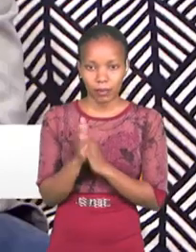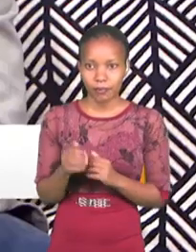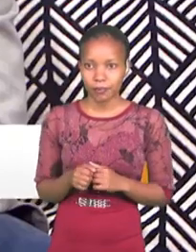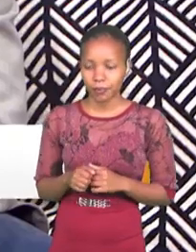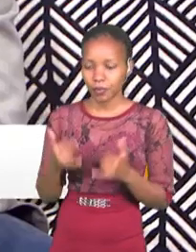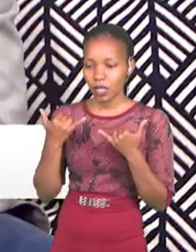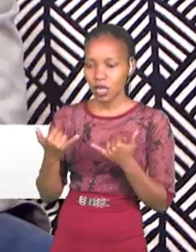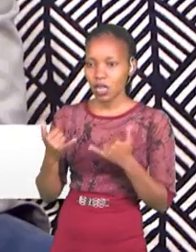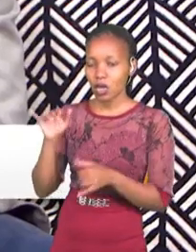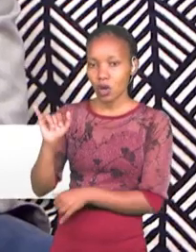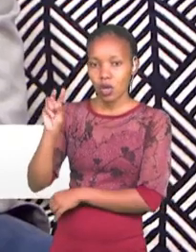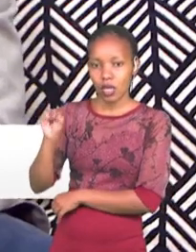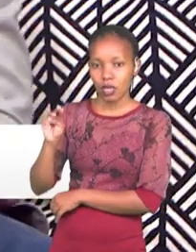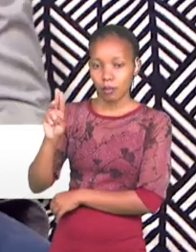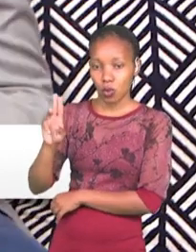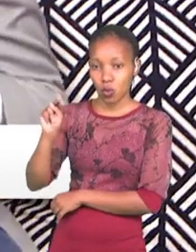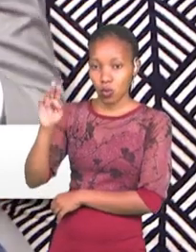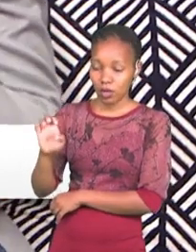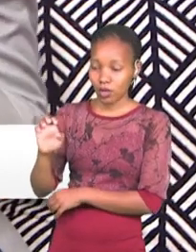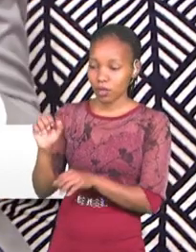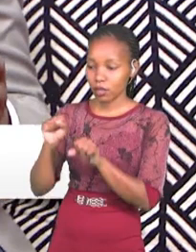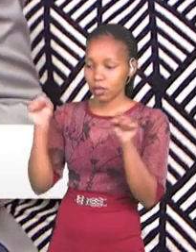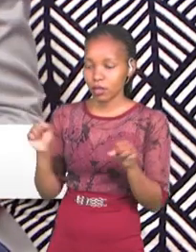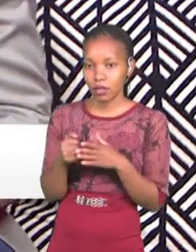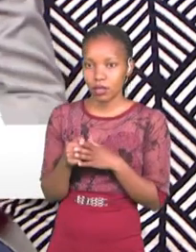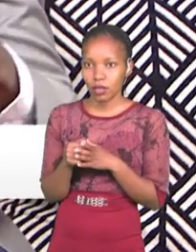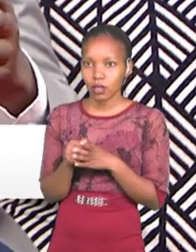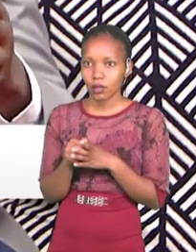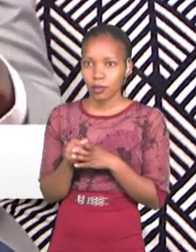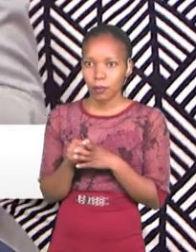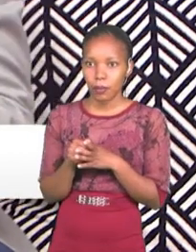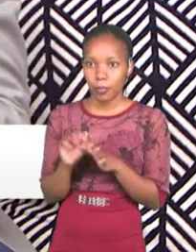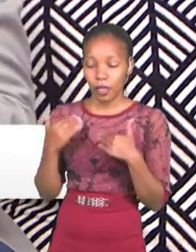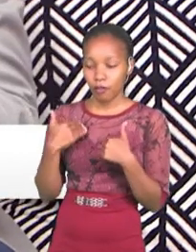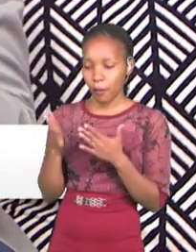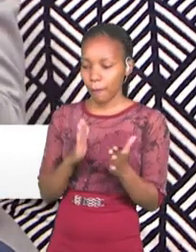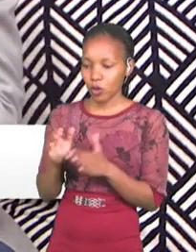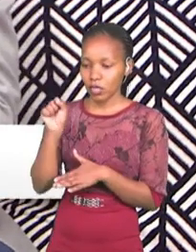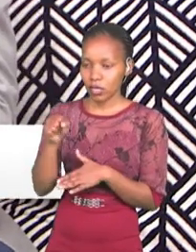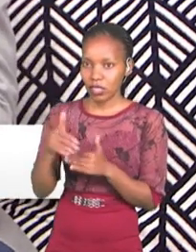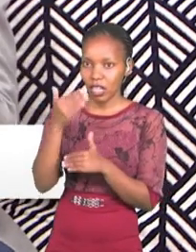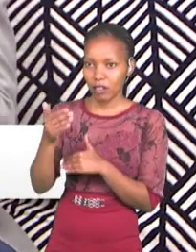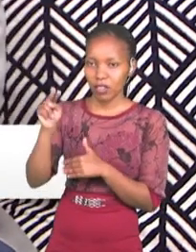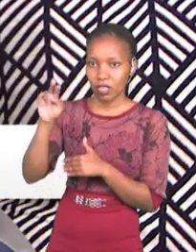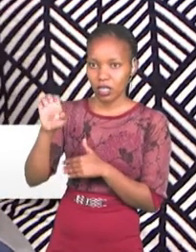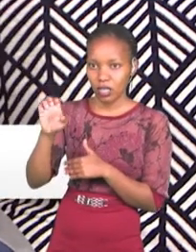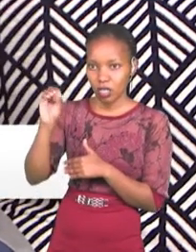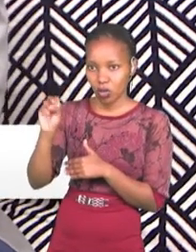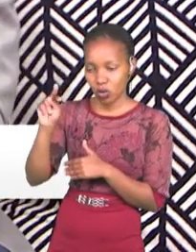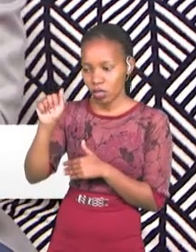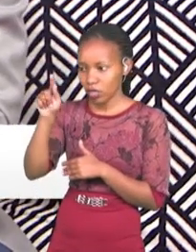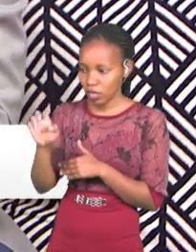immune system, because so many people are saying that the neonatal, of course, there's a process after neonatal, that